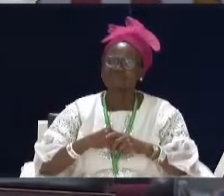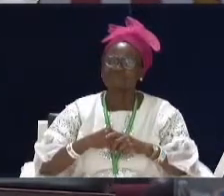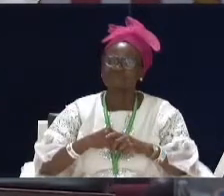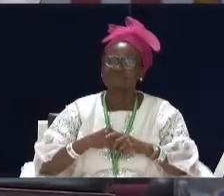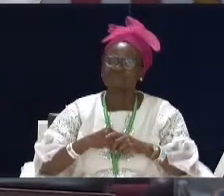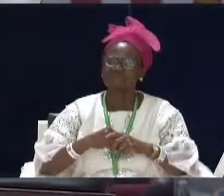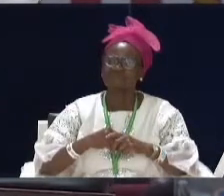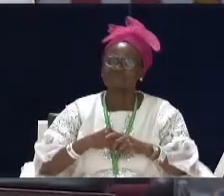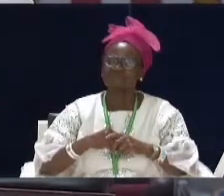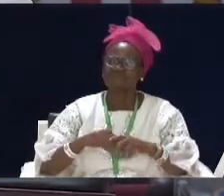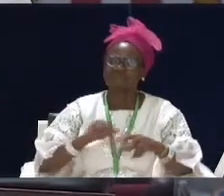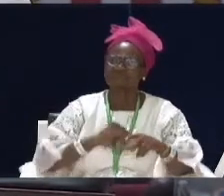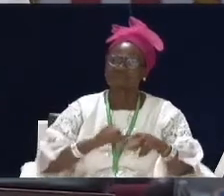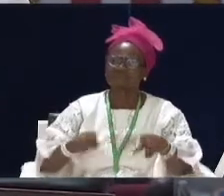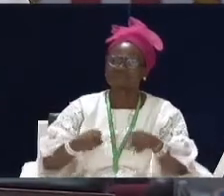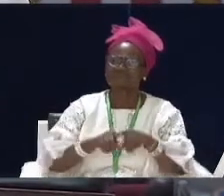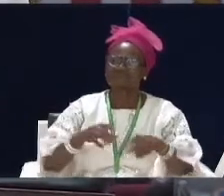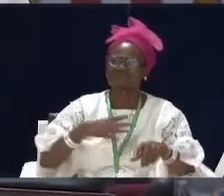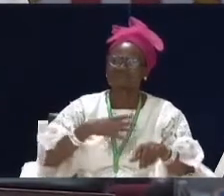I also like this one.